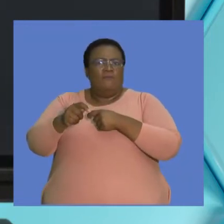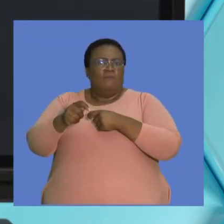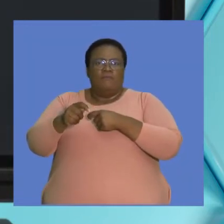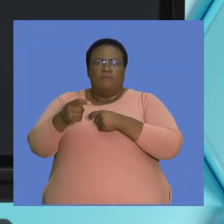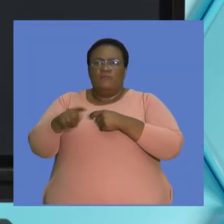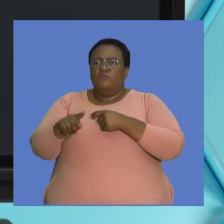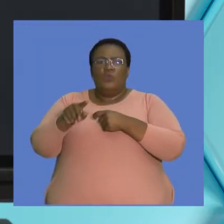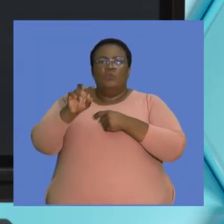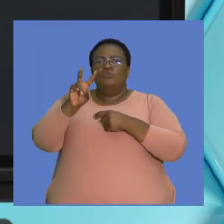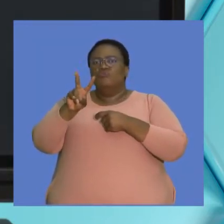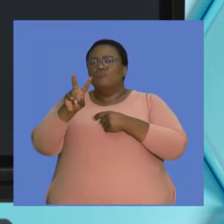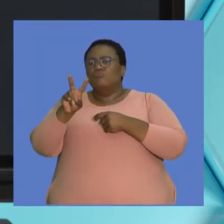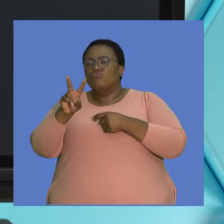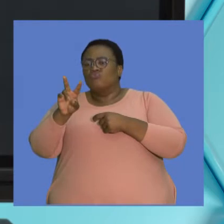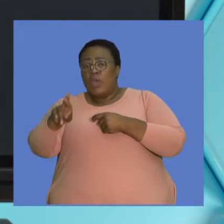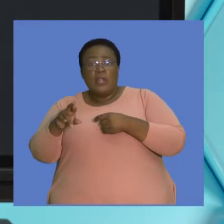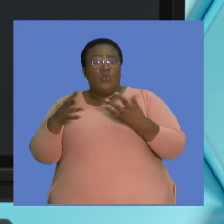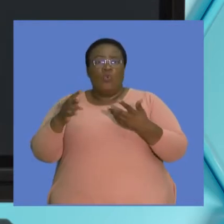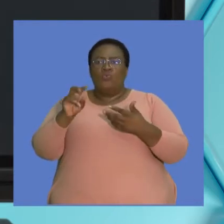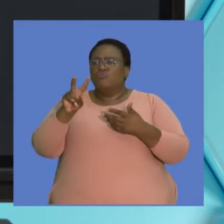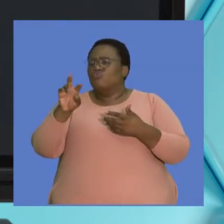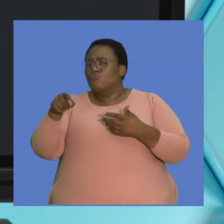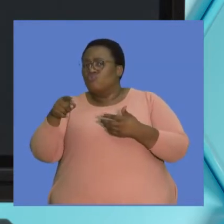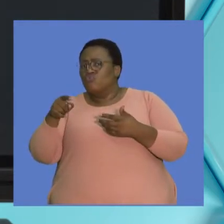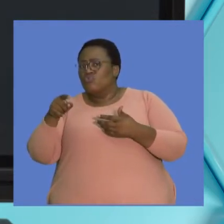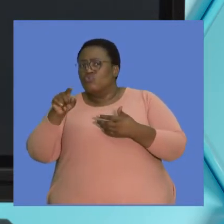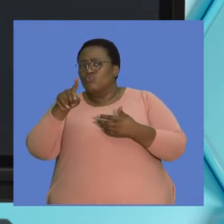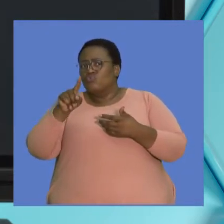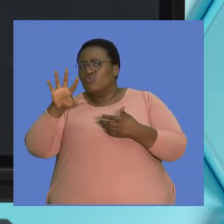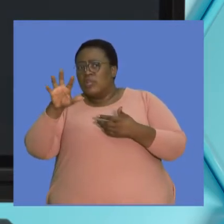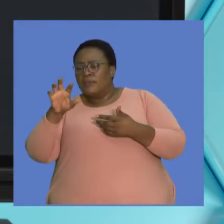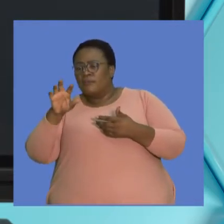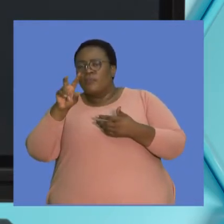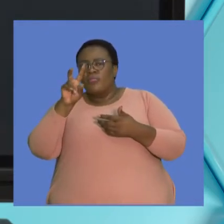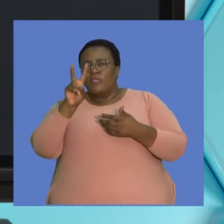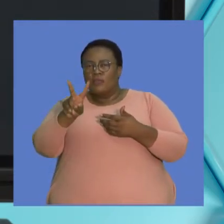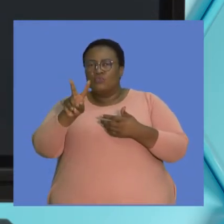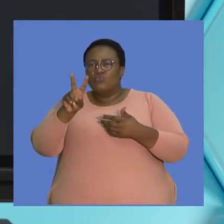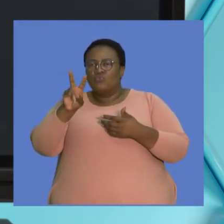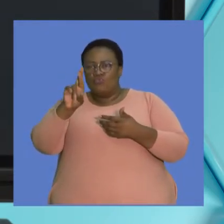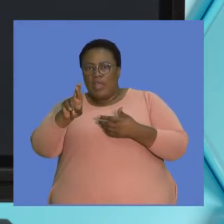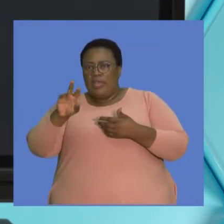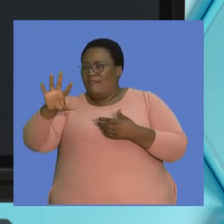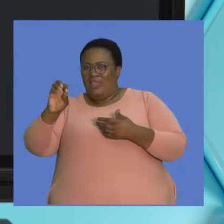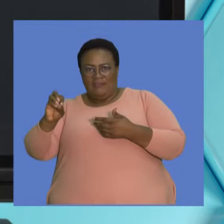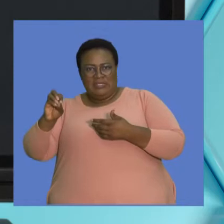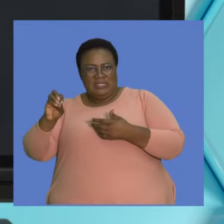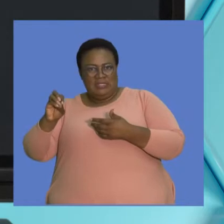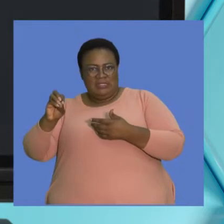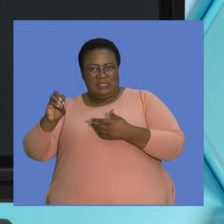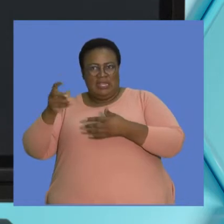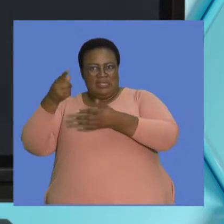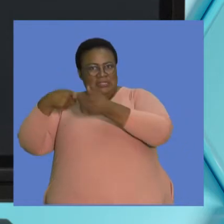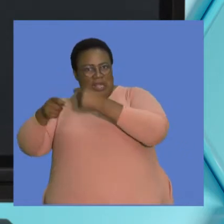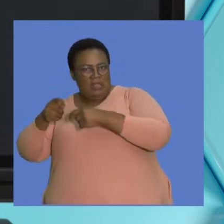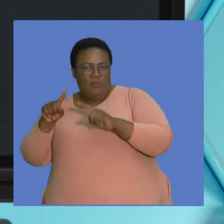will have to sell it for maybe 1 rand 50 or 1 rand. So you see, that's the conversation that we are having with one